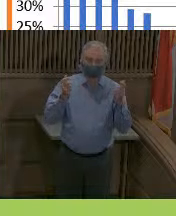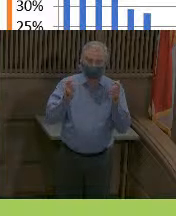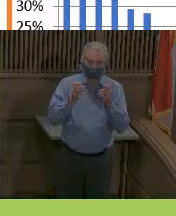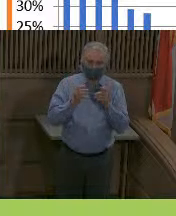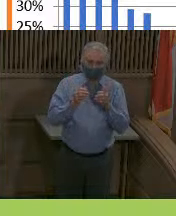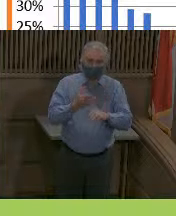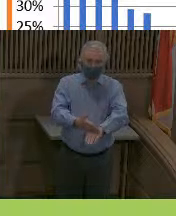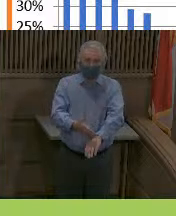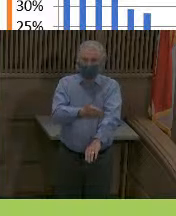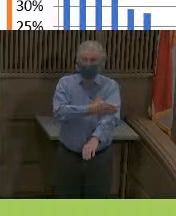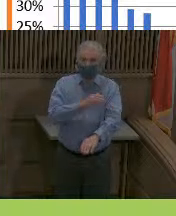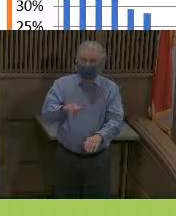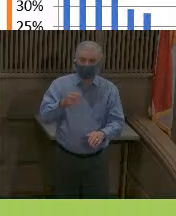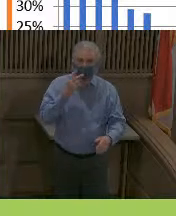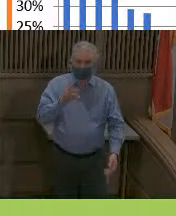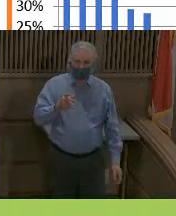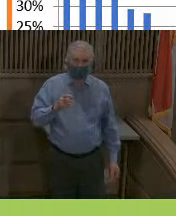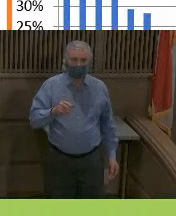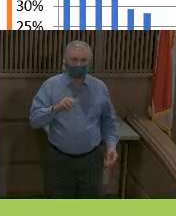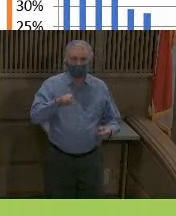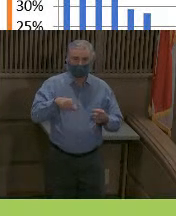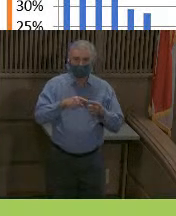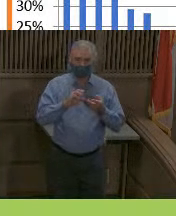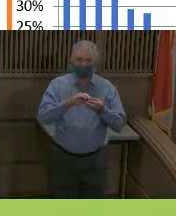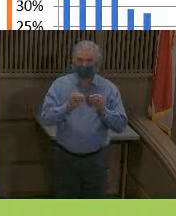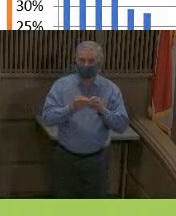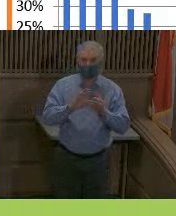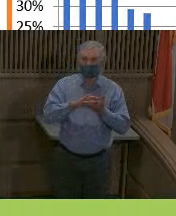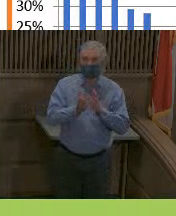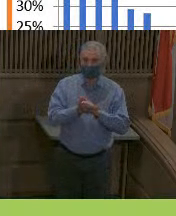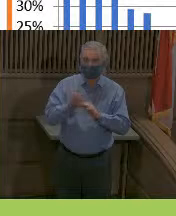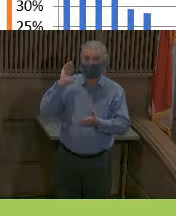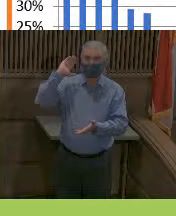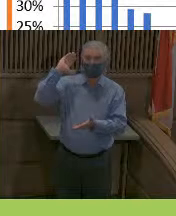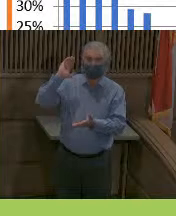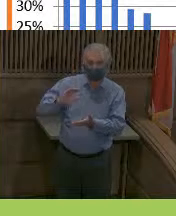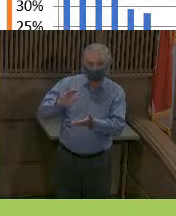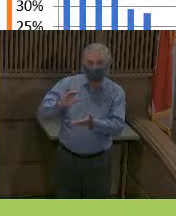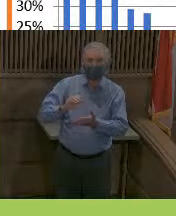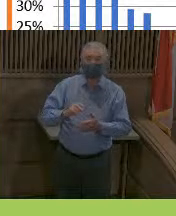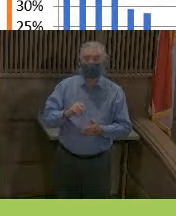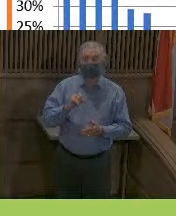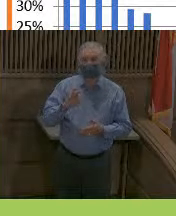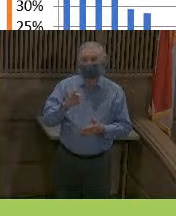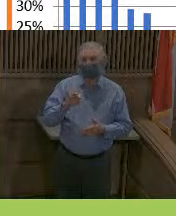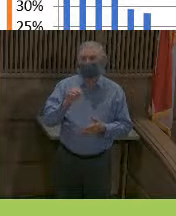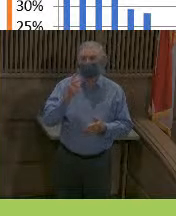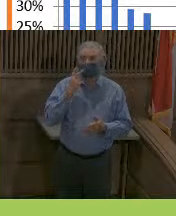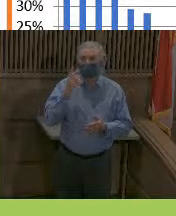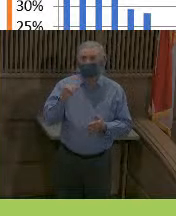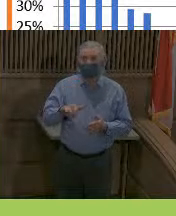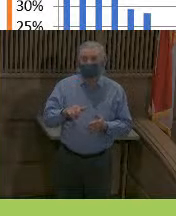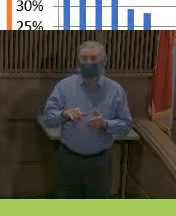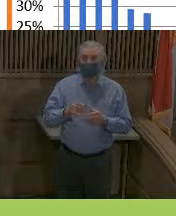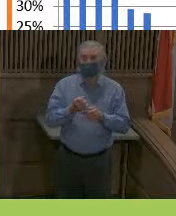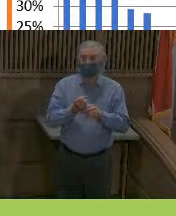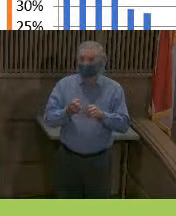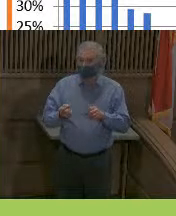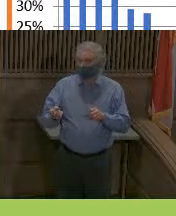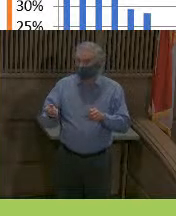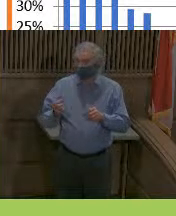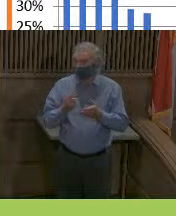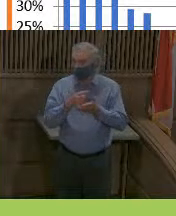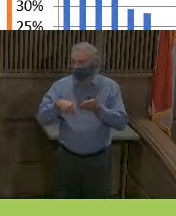decrease that we'd like to see. But if we can sustain these decreases over the next weeks to days, then we may be over this current wave. But it's